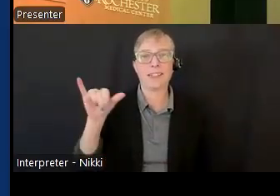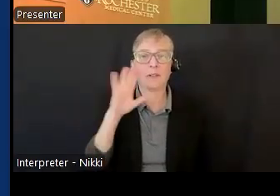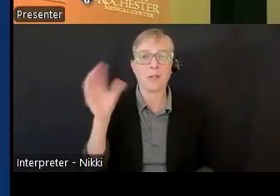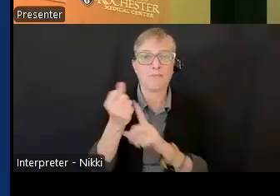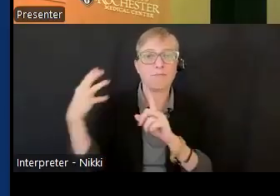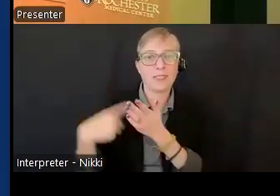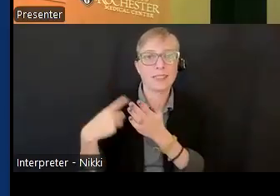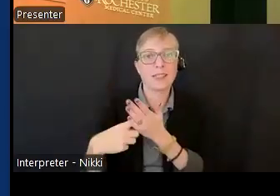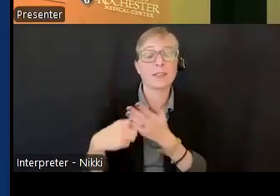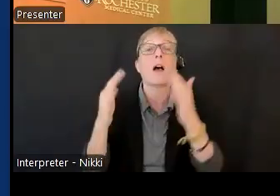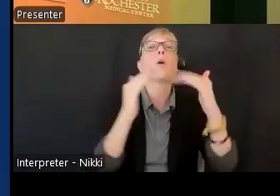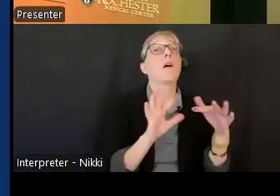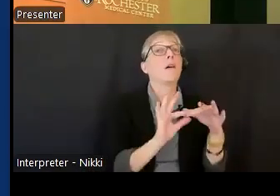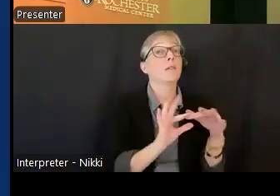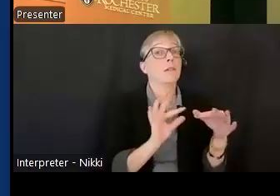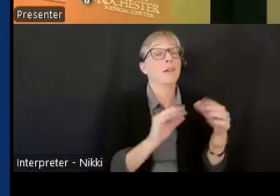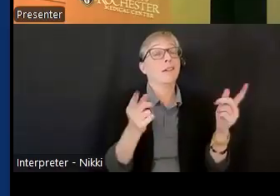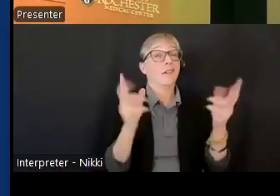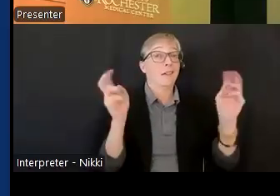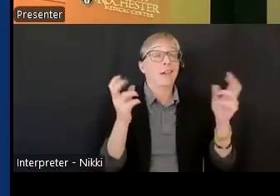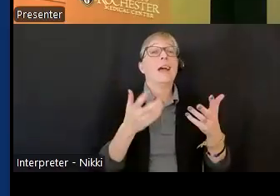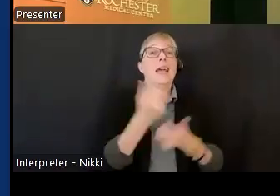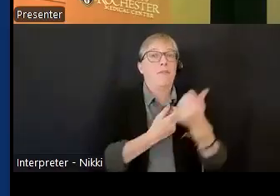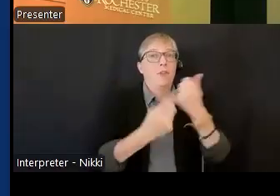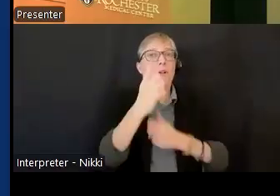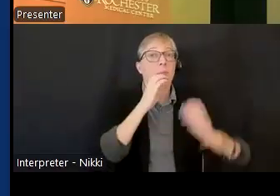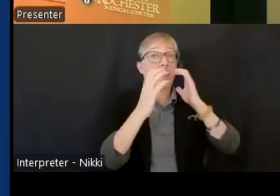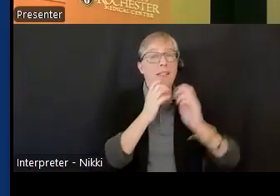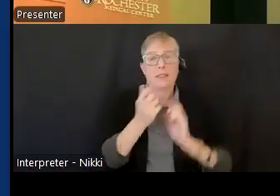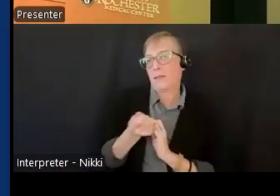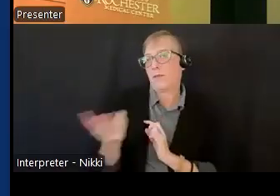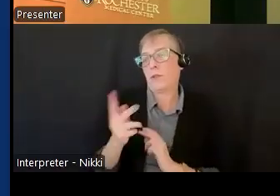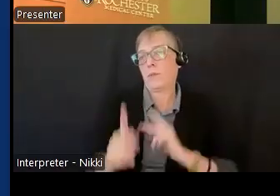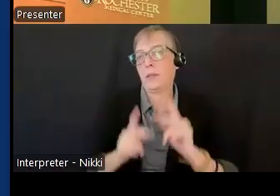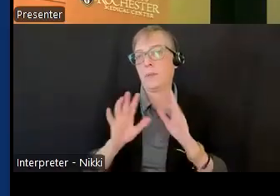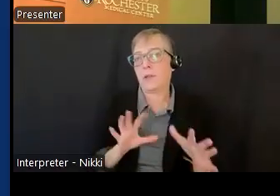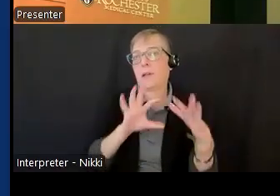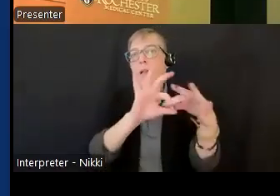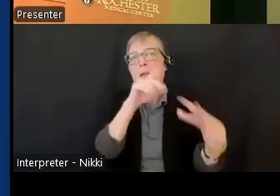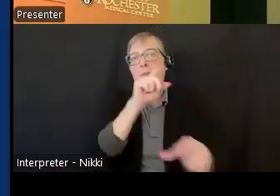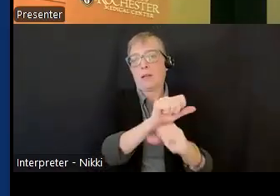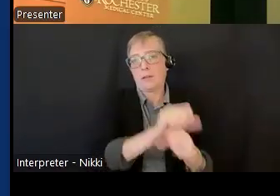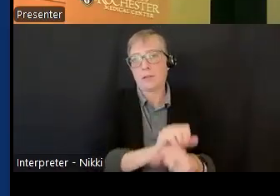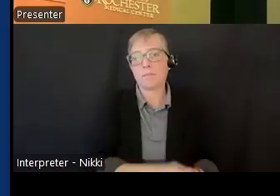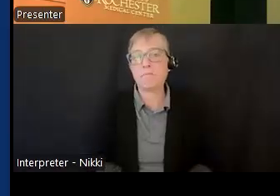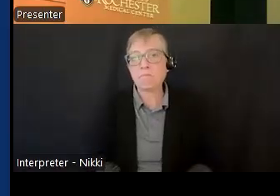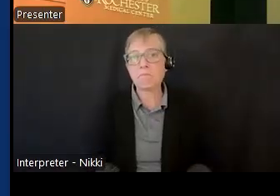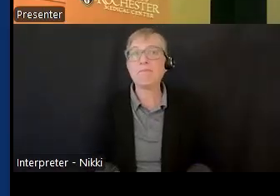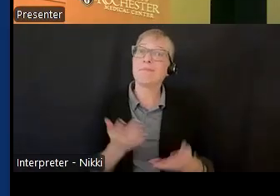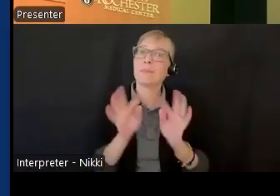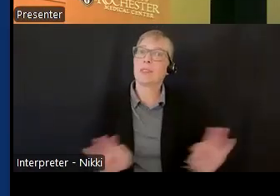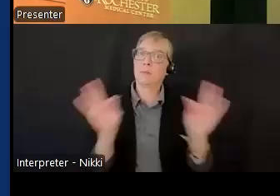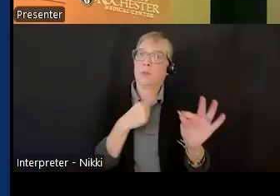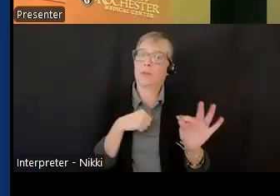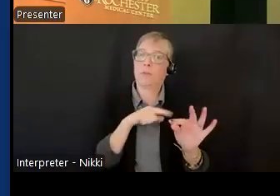but few people connect. And some of the data that Dr. Philofsky will show demonstrates how important it is for us to actually connect with our